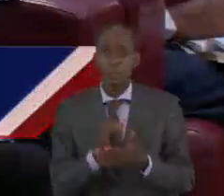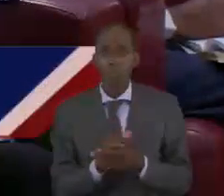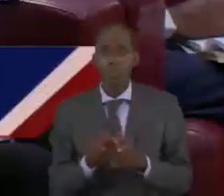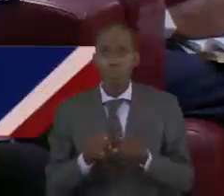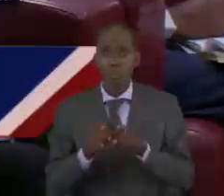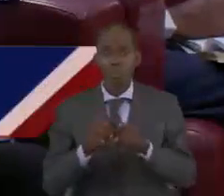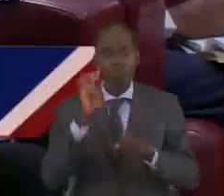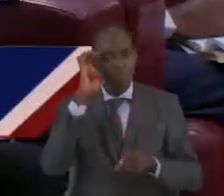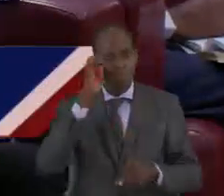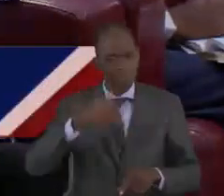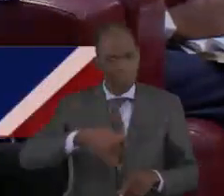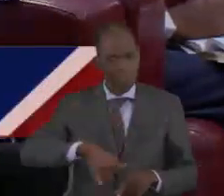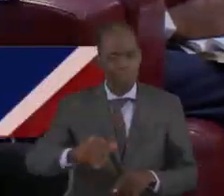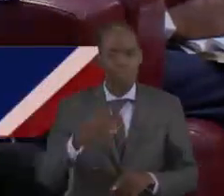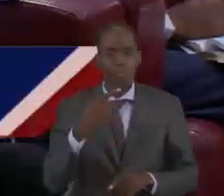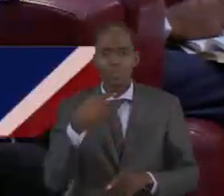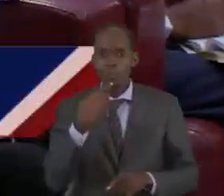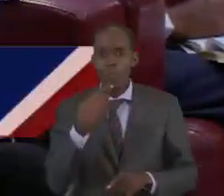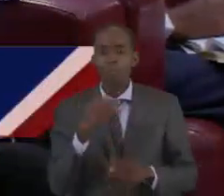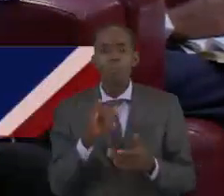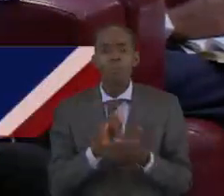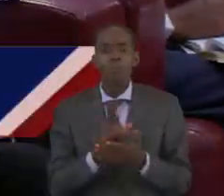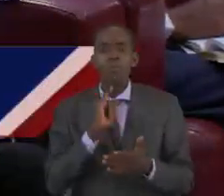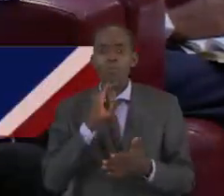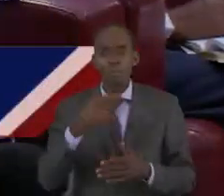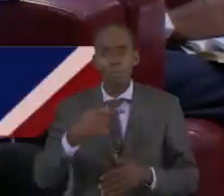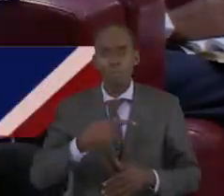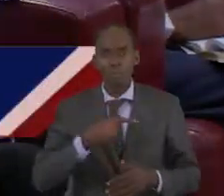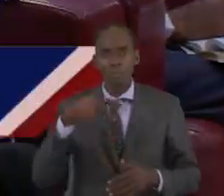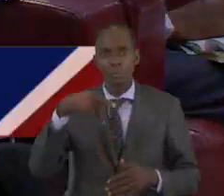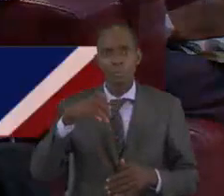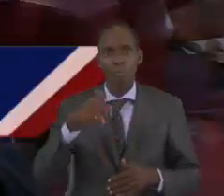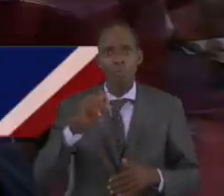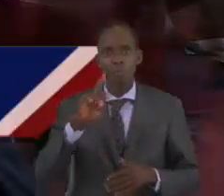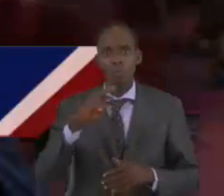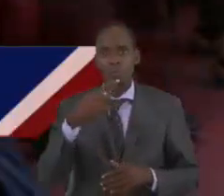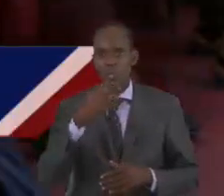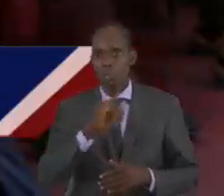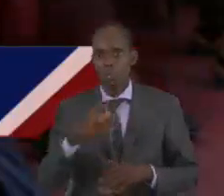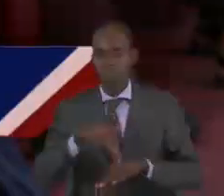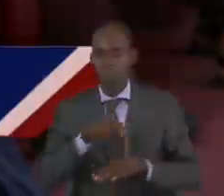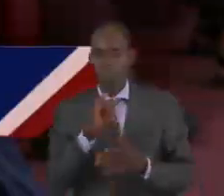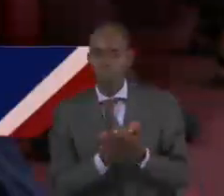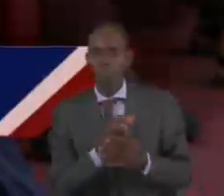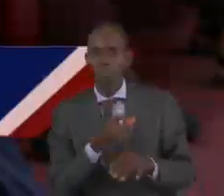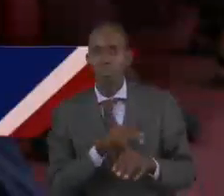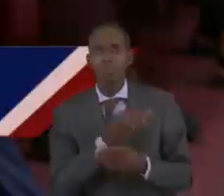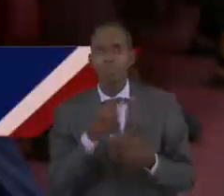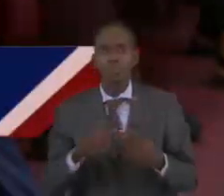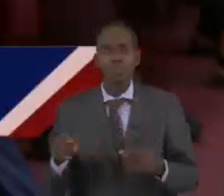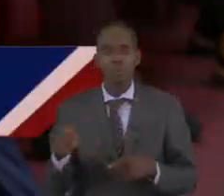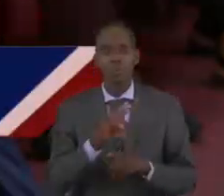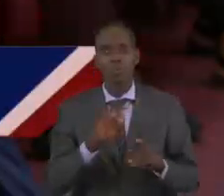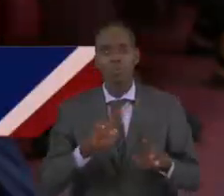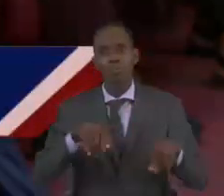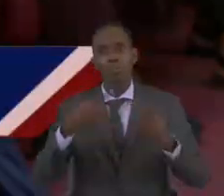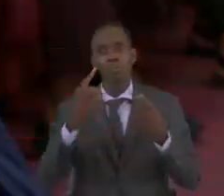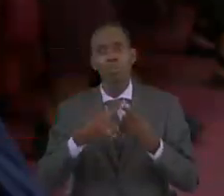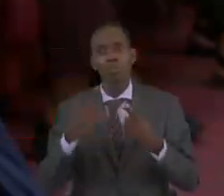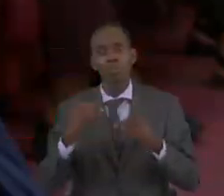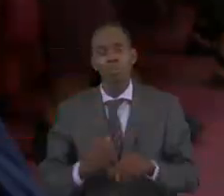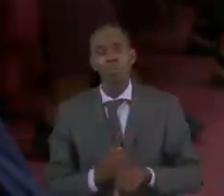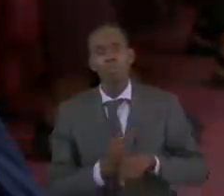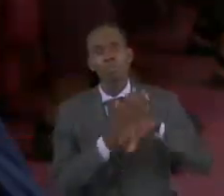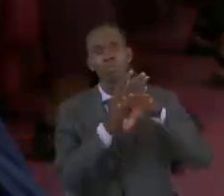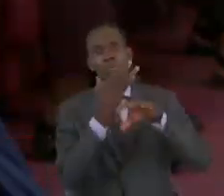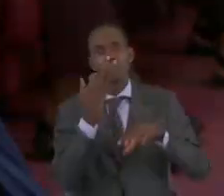yet spake, that is Peter speaking, at that time when they went to the Mount of Transfiguration,